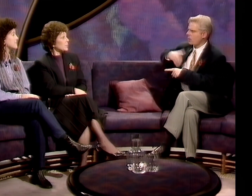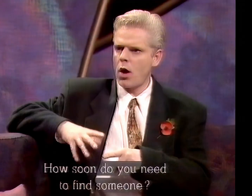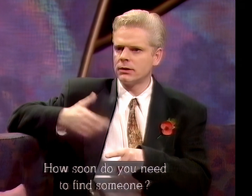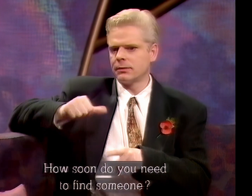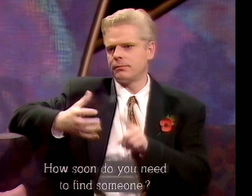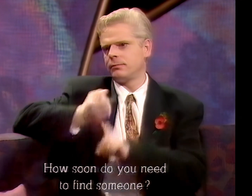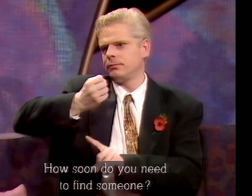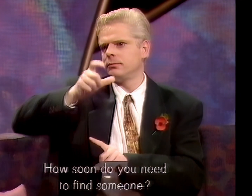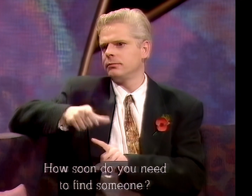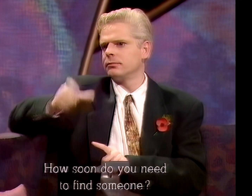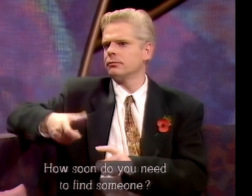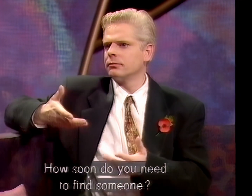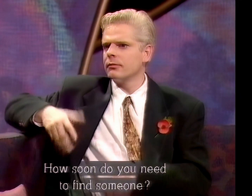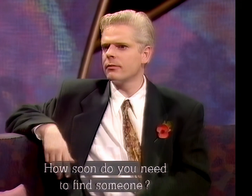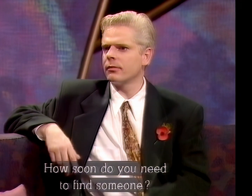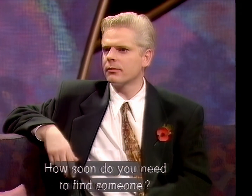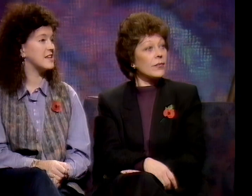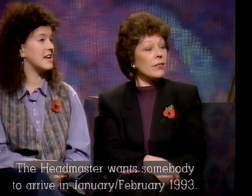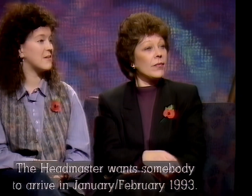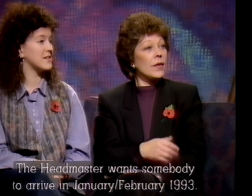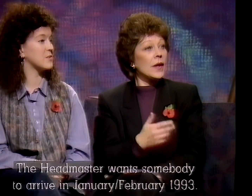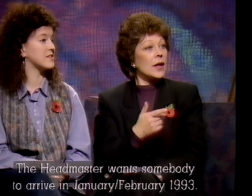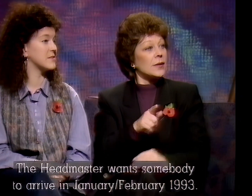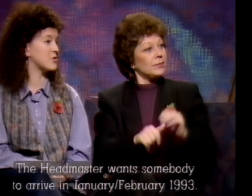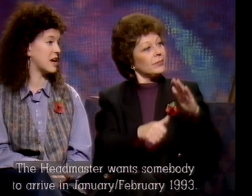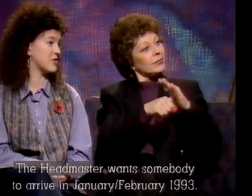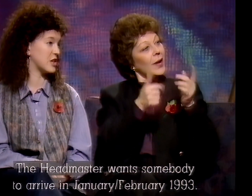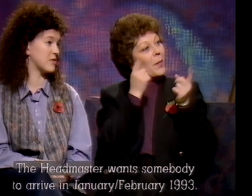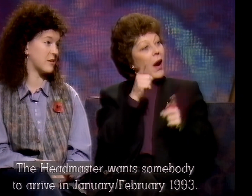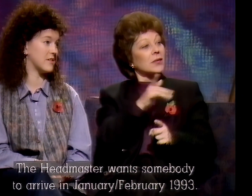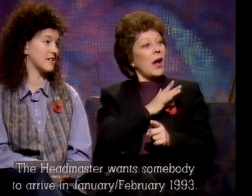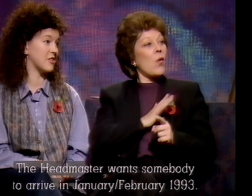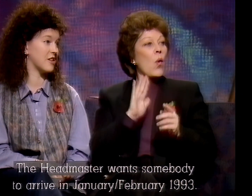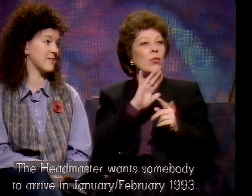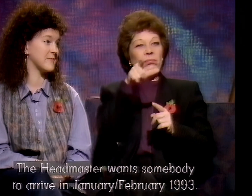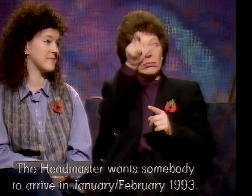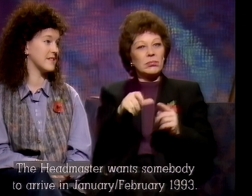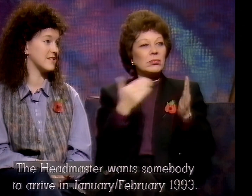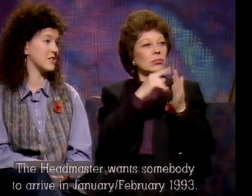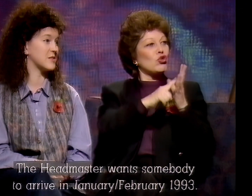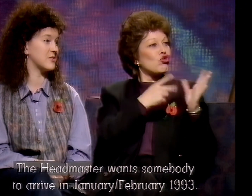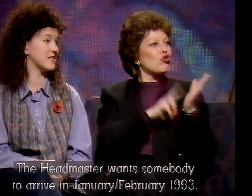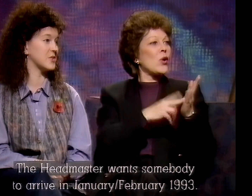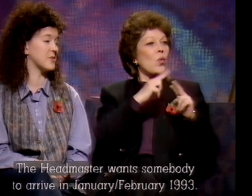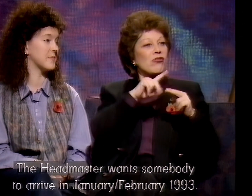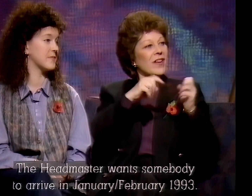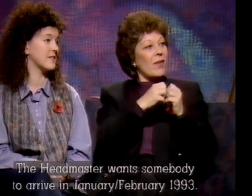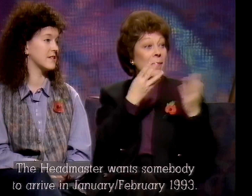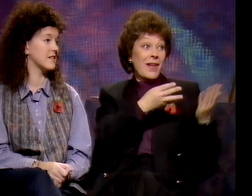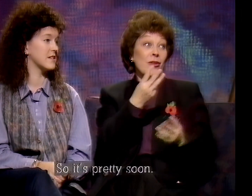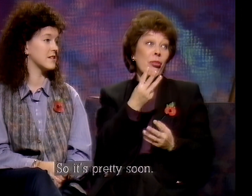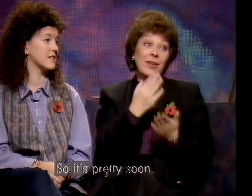So how soon do you need to find someone? The headmaster wants somebody to arrive in January, February 93. So it's pretty soon.